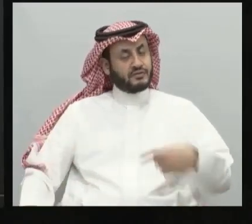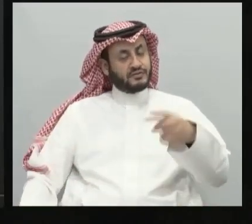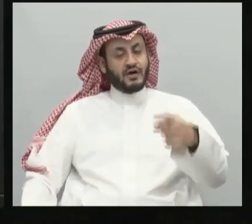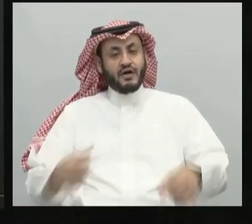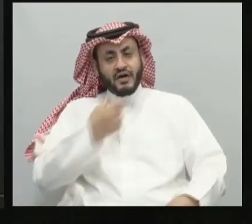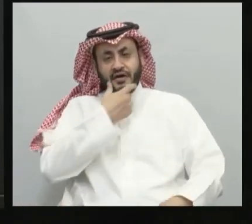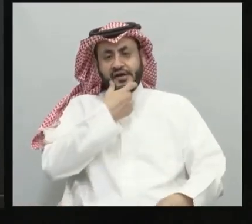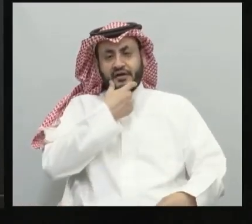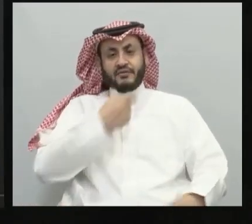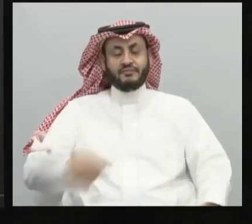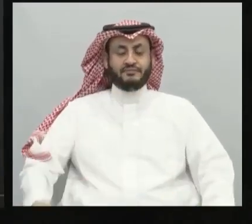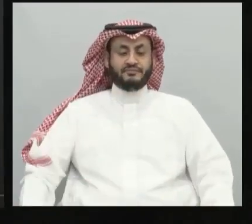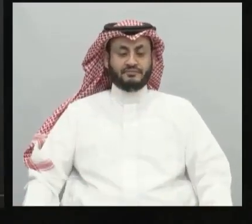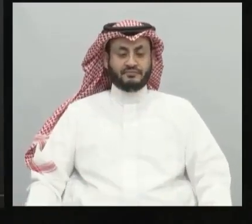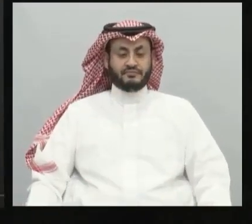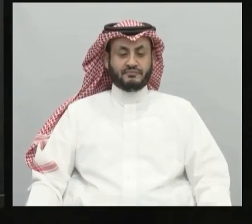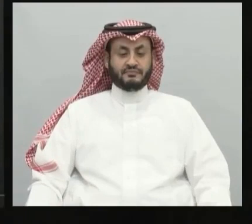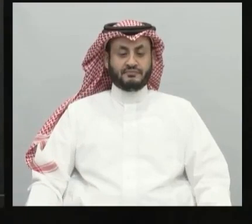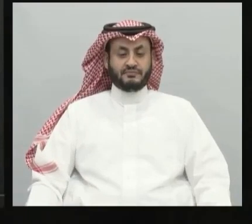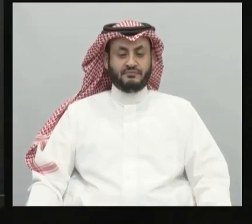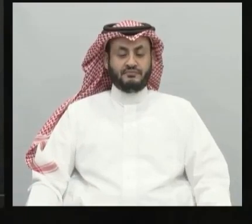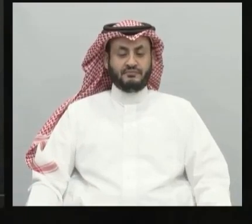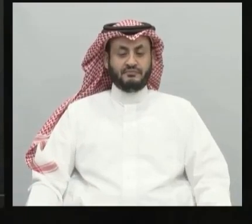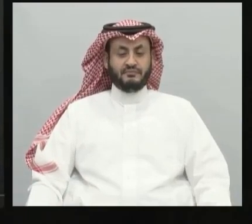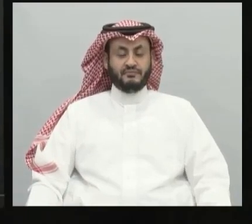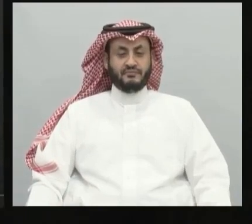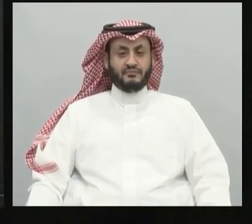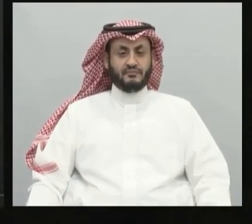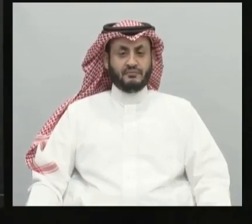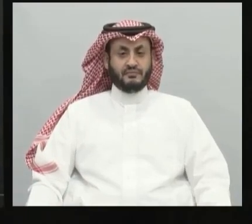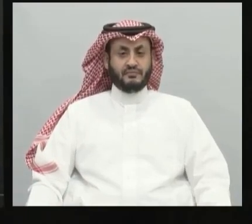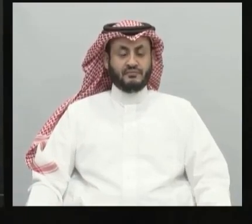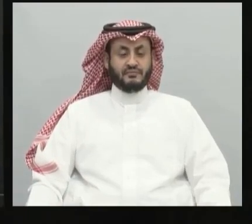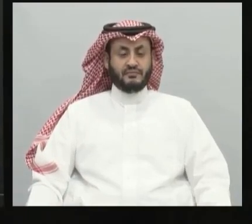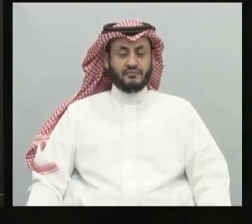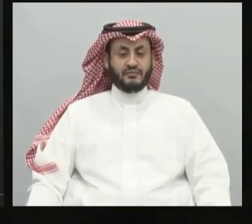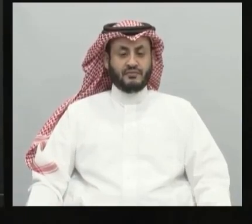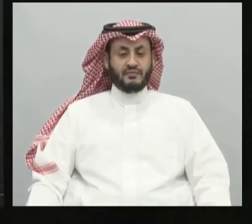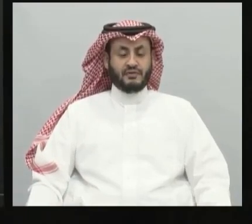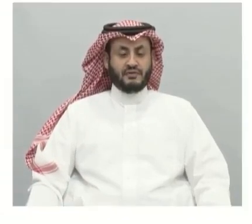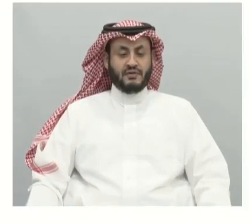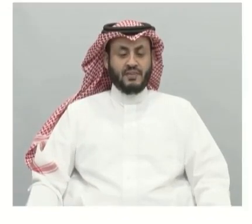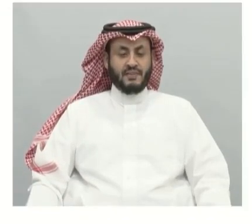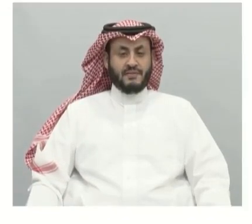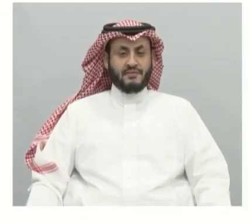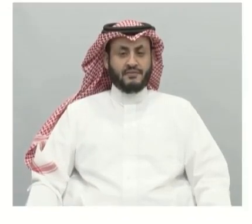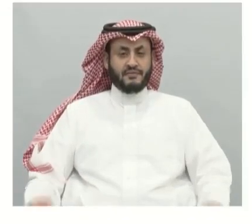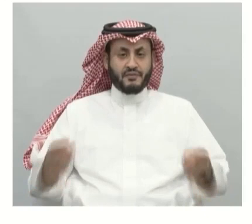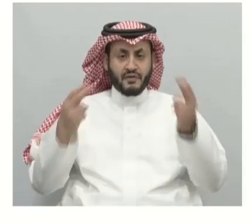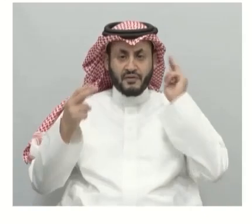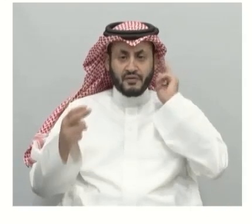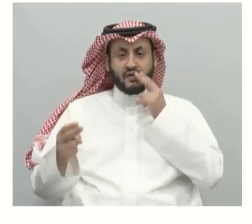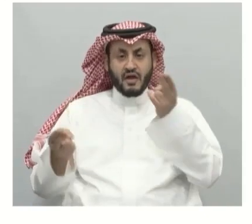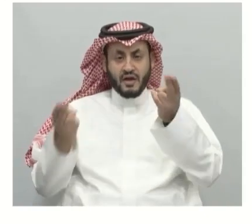Good job. Okay, so let's start. We're about to listen, okay, and then we can discuss the names of